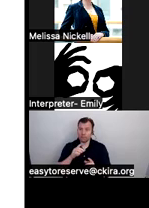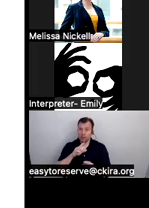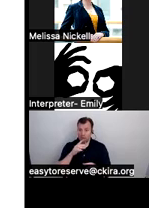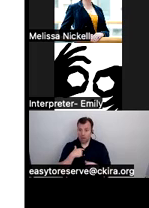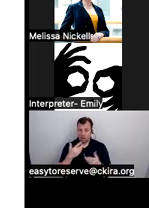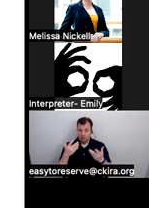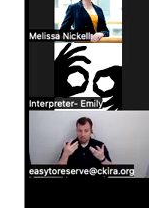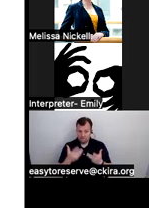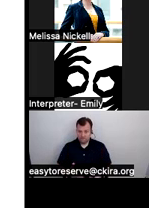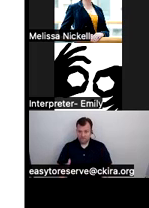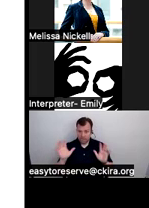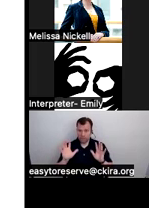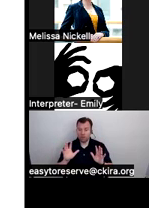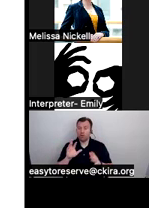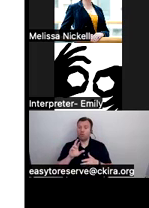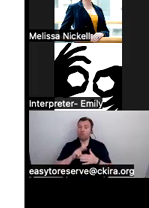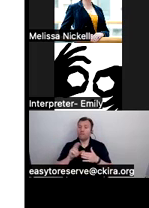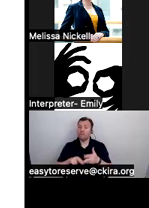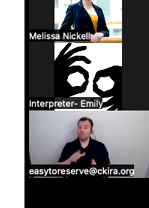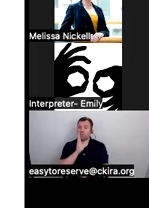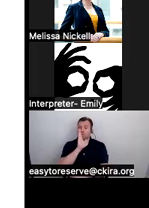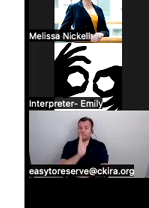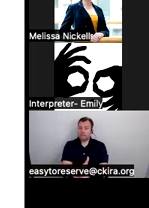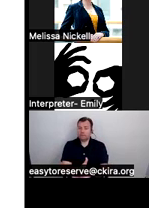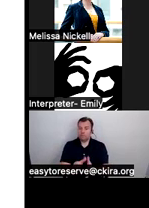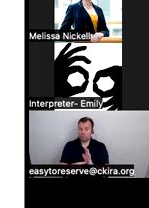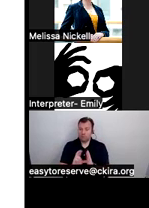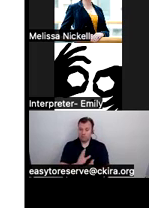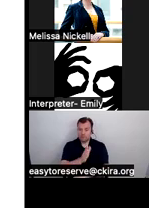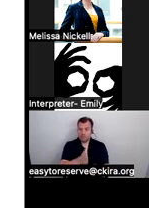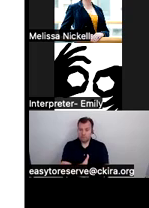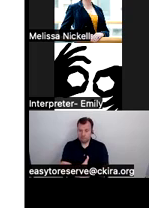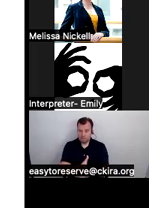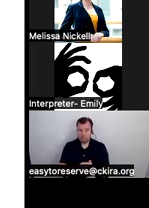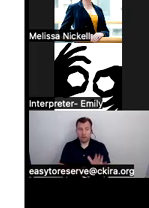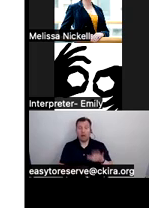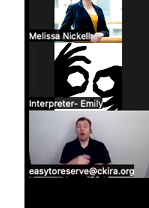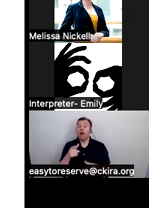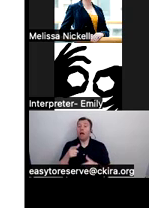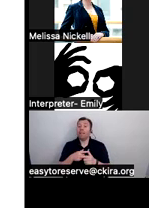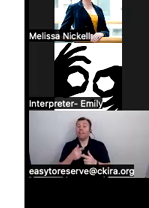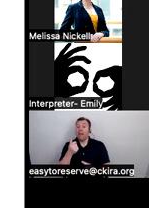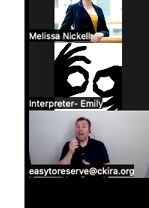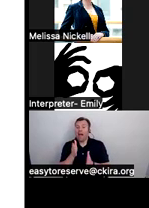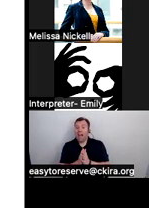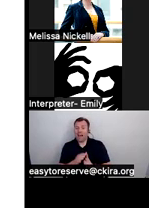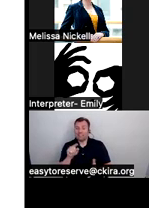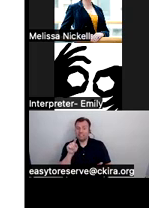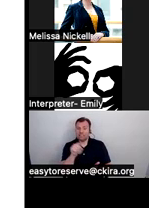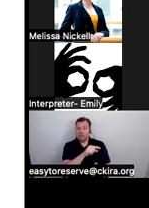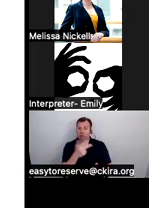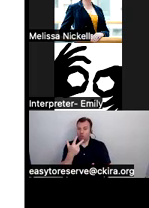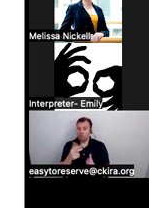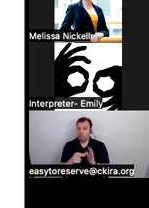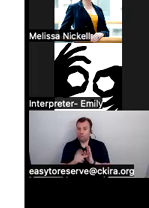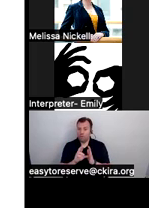to end. And at that point, the chair then asks the three reviewers for their final impact score. And based on that discussion, that